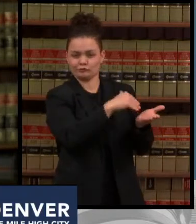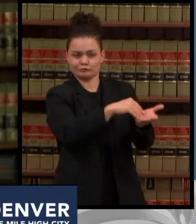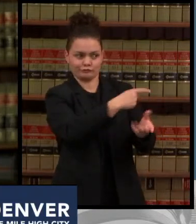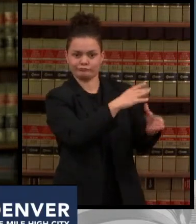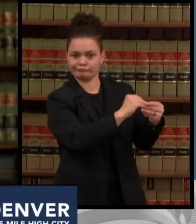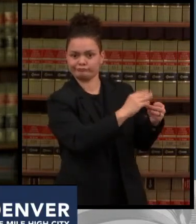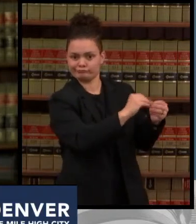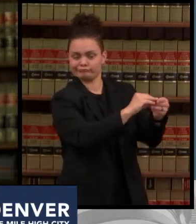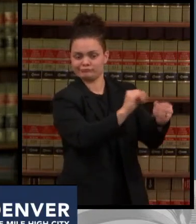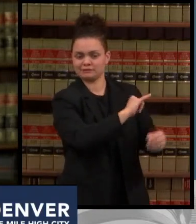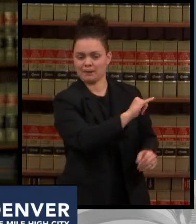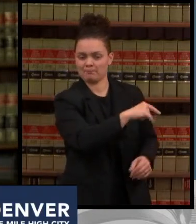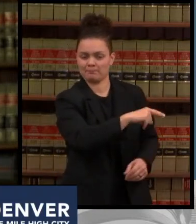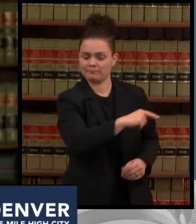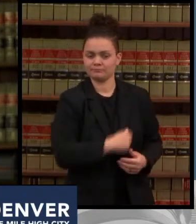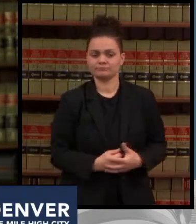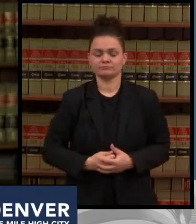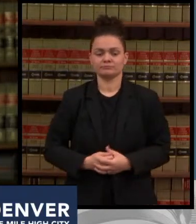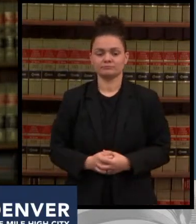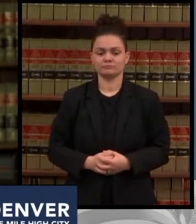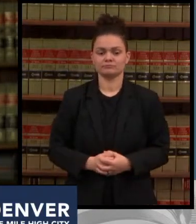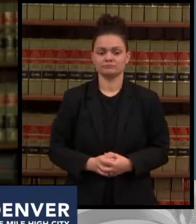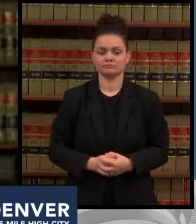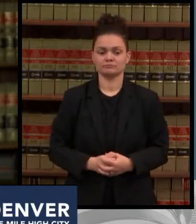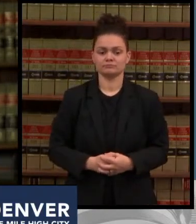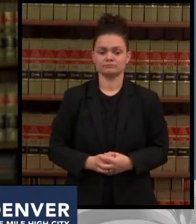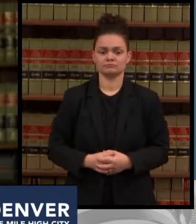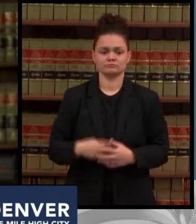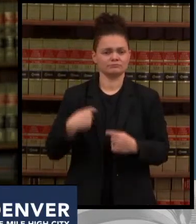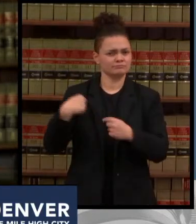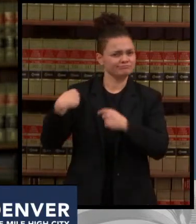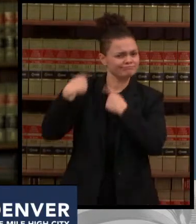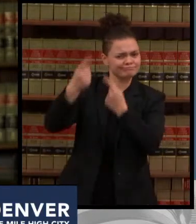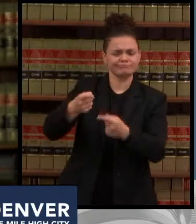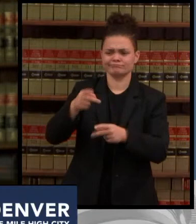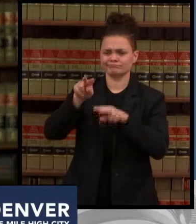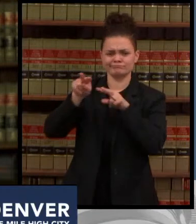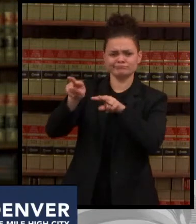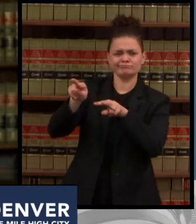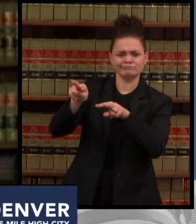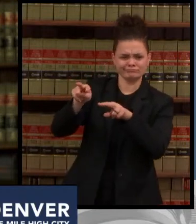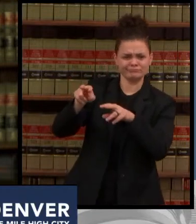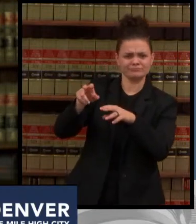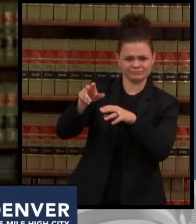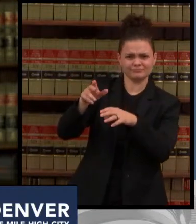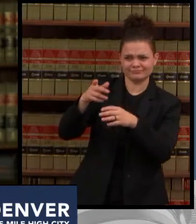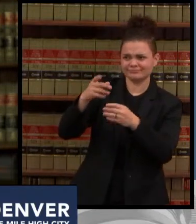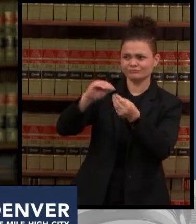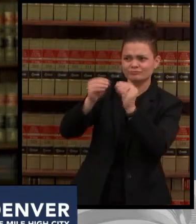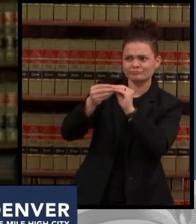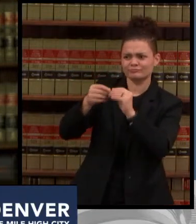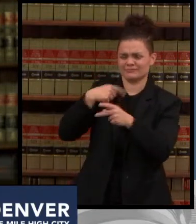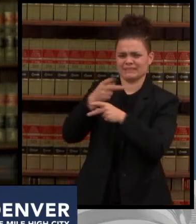been carefully watching the crisis of increasing hospitalizations, increasing deaths, and